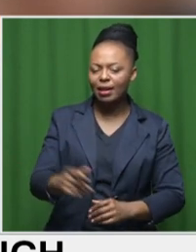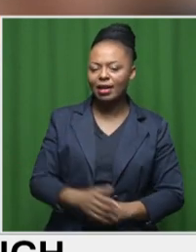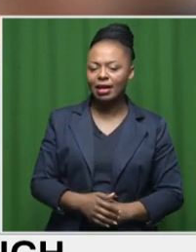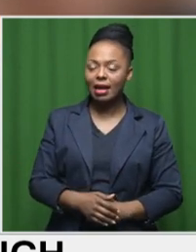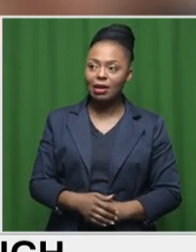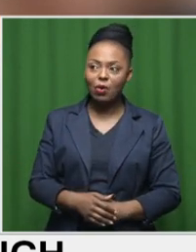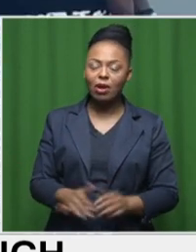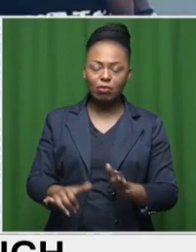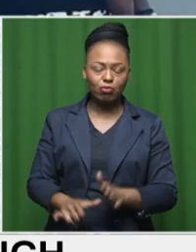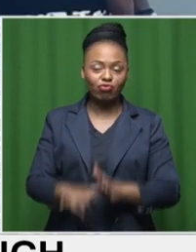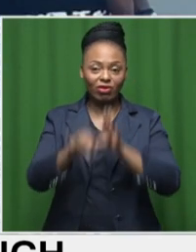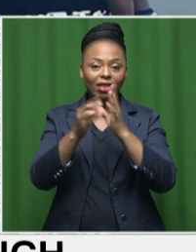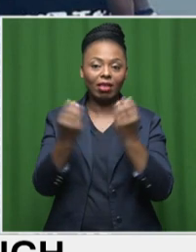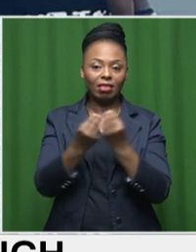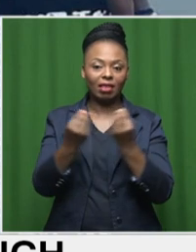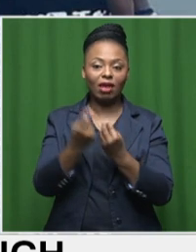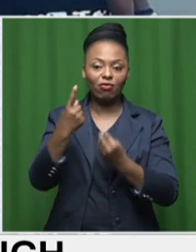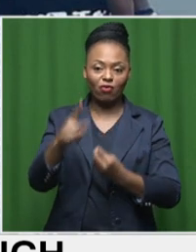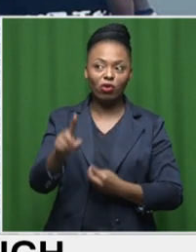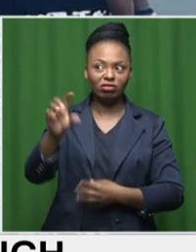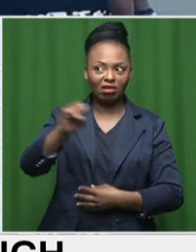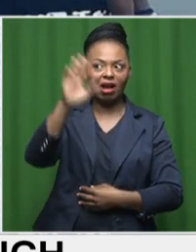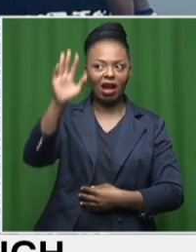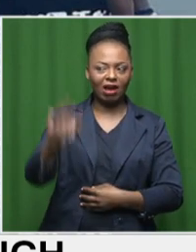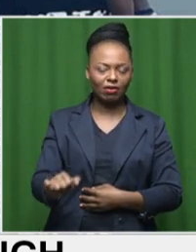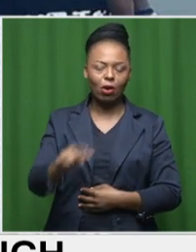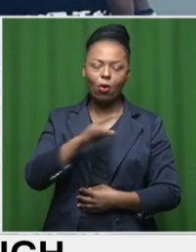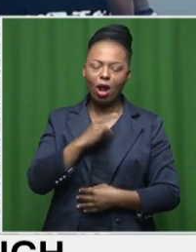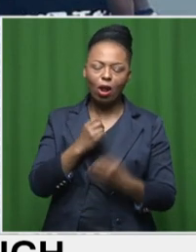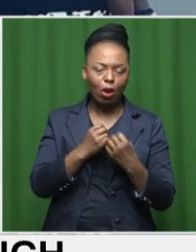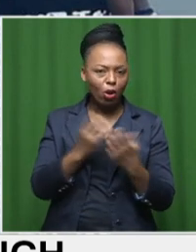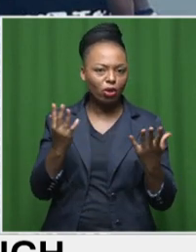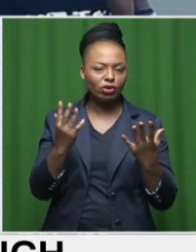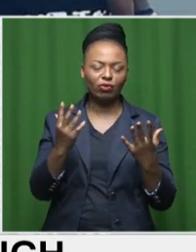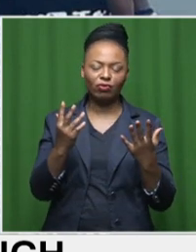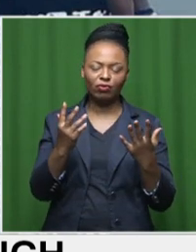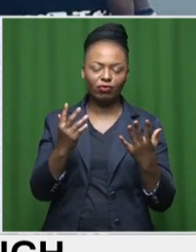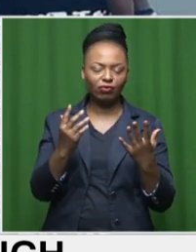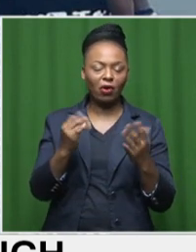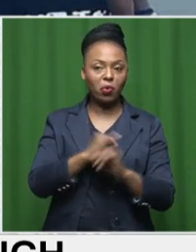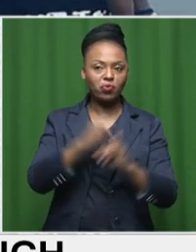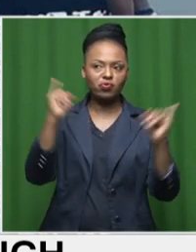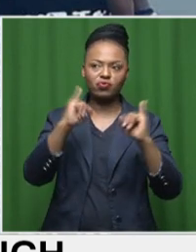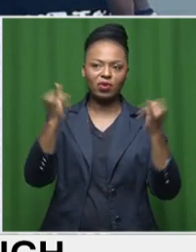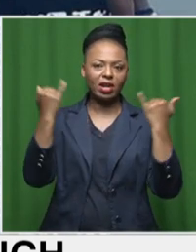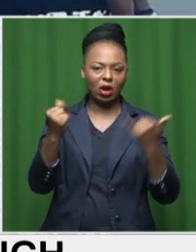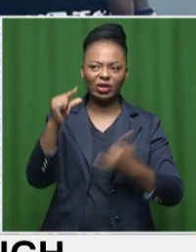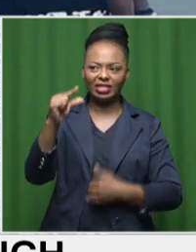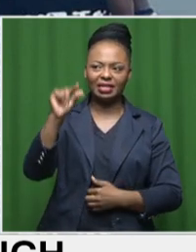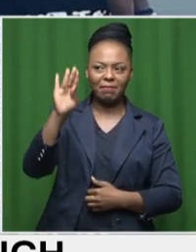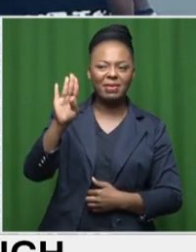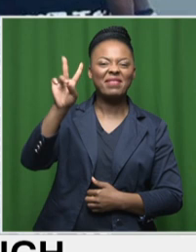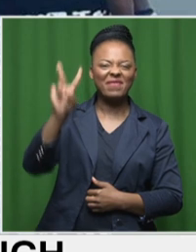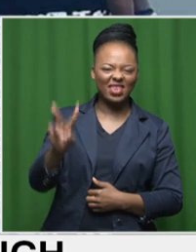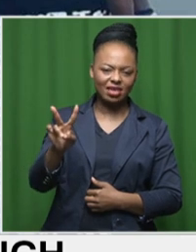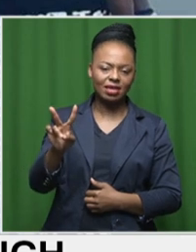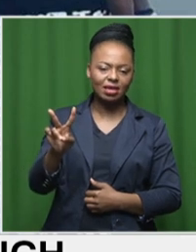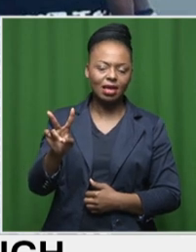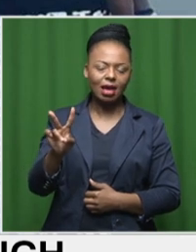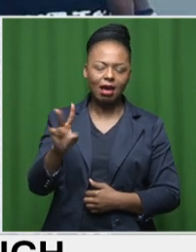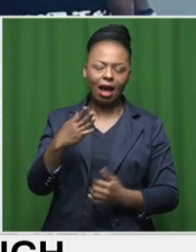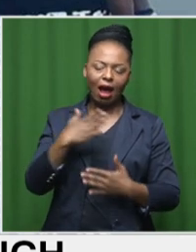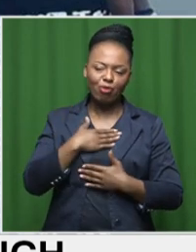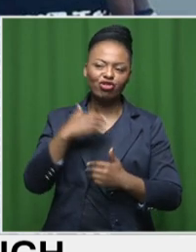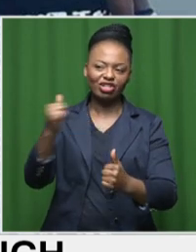as South Africans, because we are dealing with the scourge of gender-based violence. So we appreciate, you know, that support